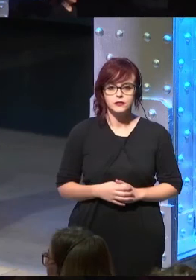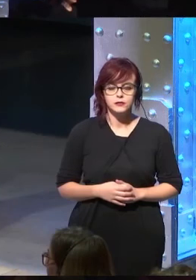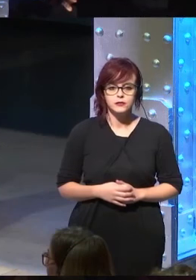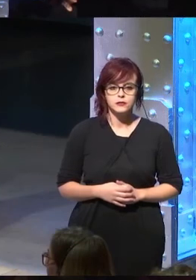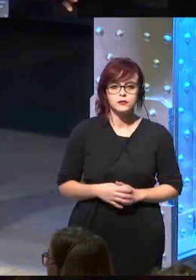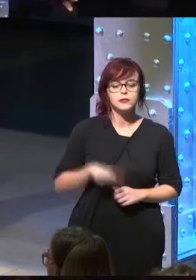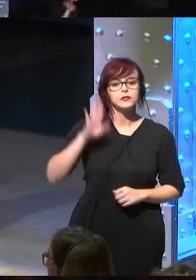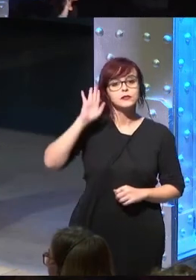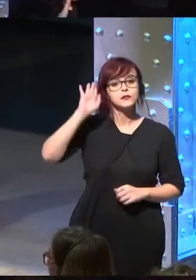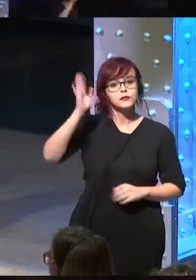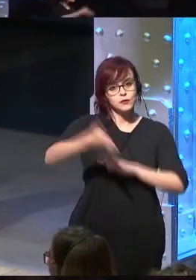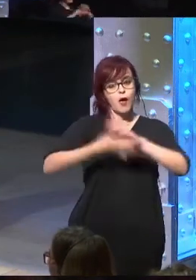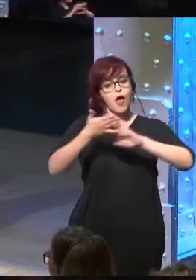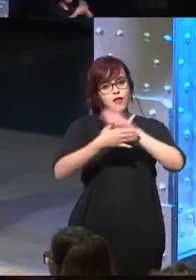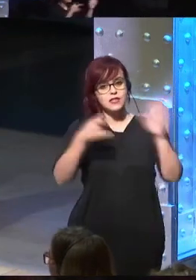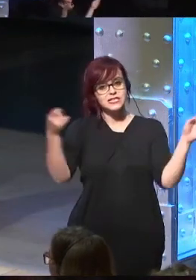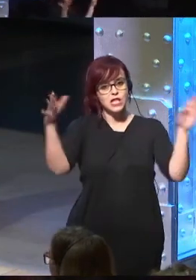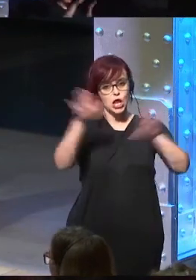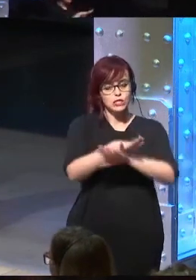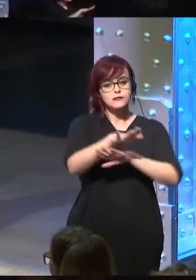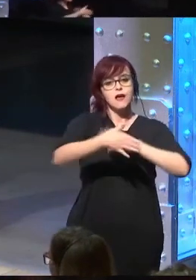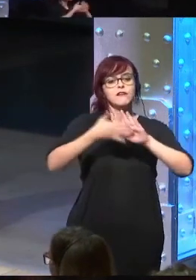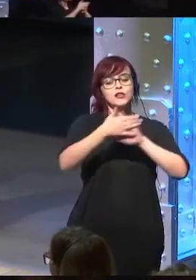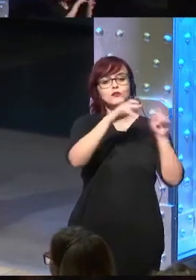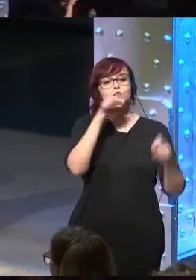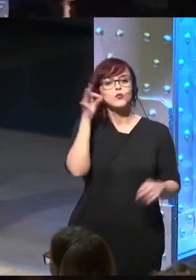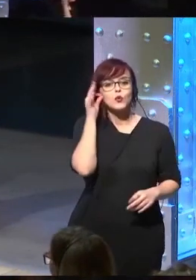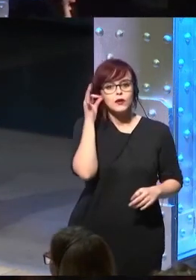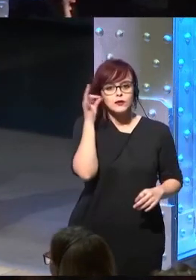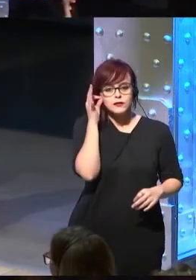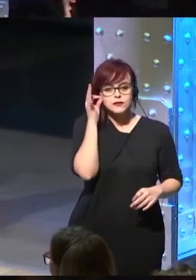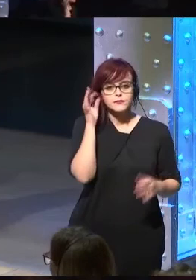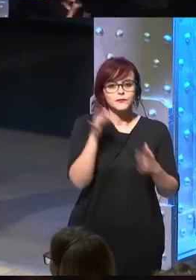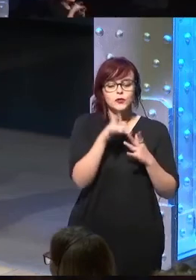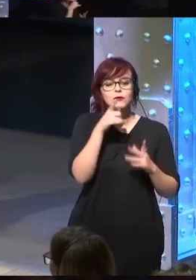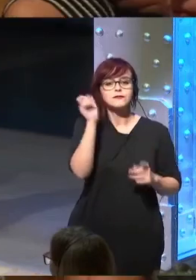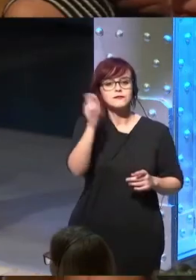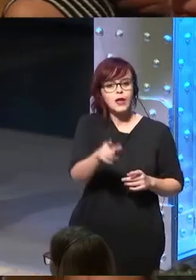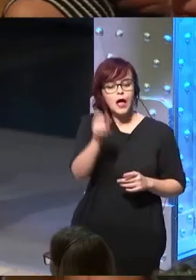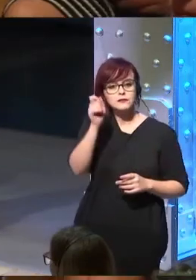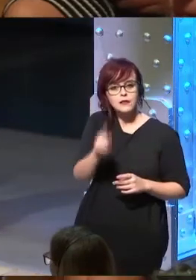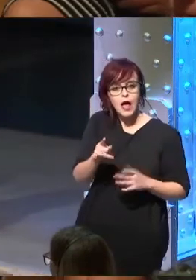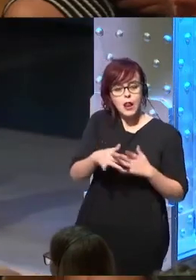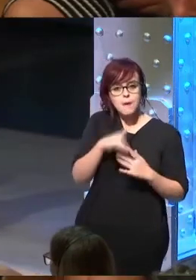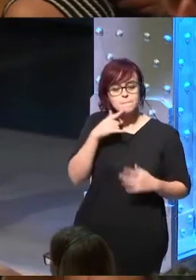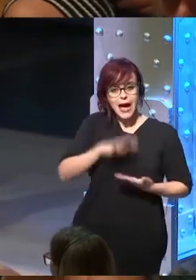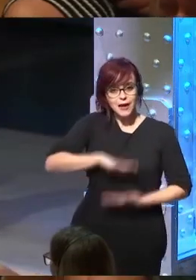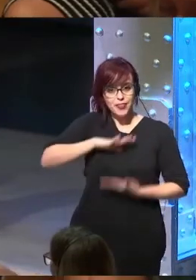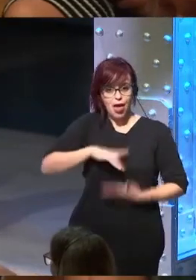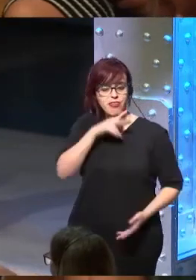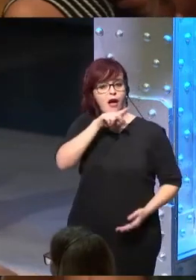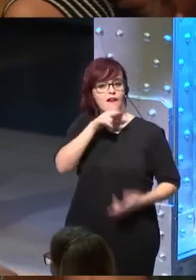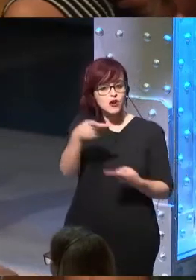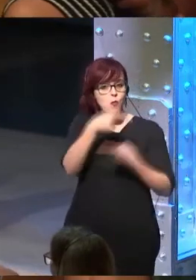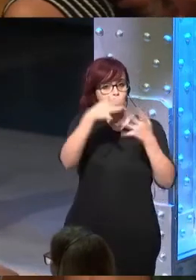Tonight about how women have been taken away from the public speaking and how this happened in the past, but yet here we